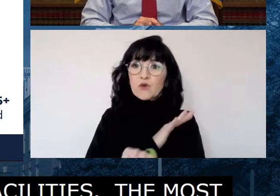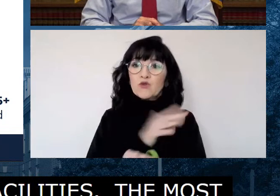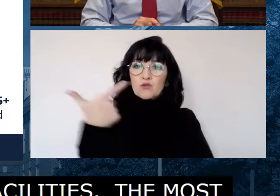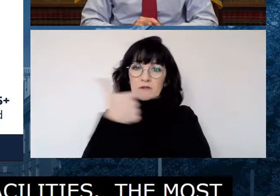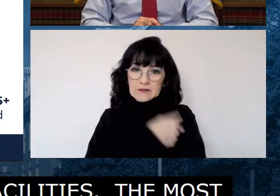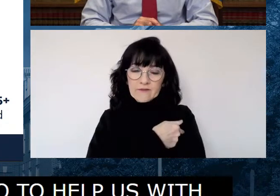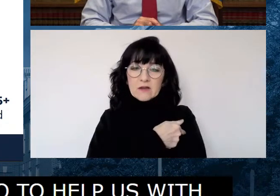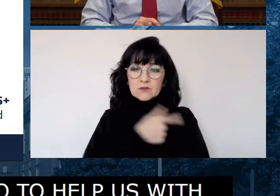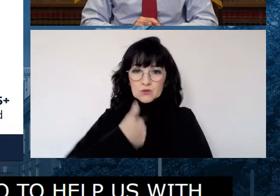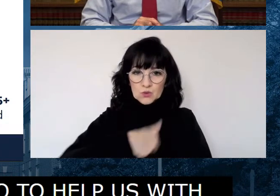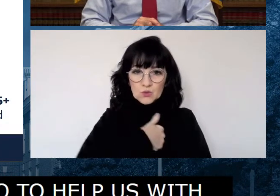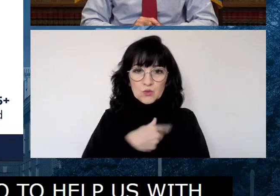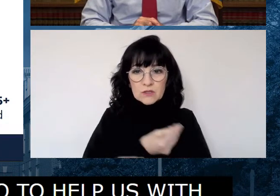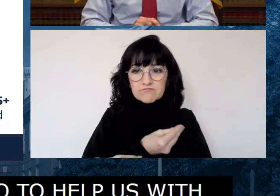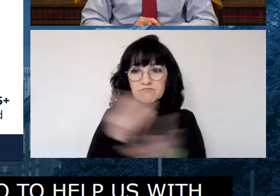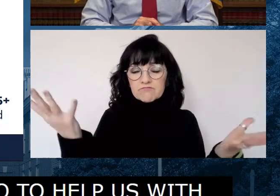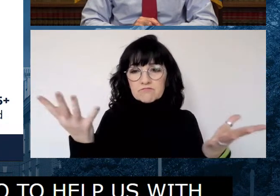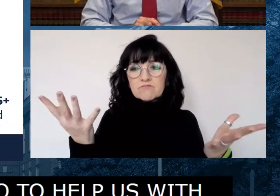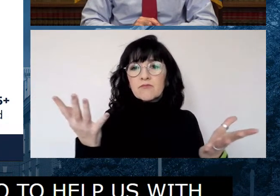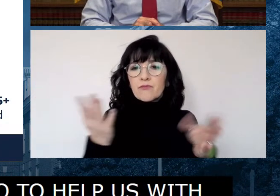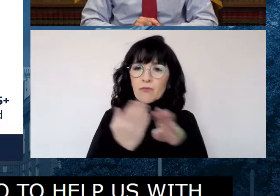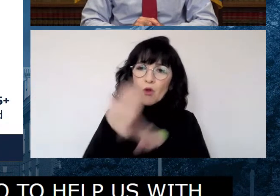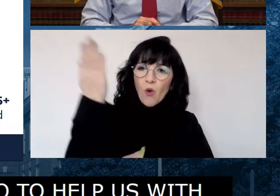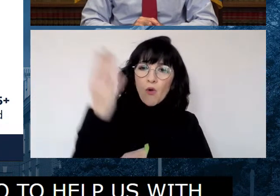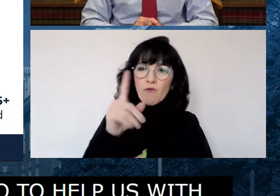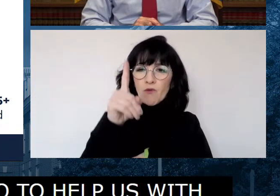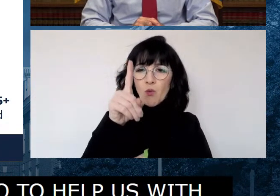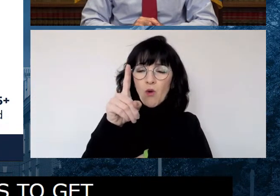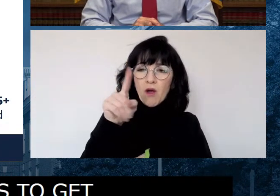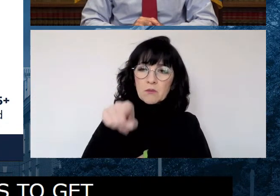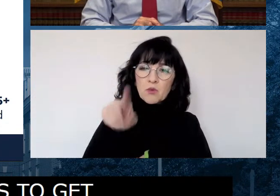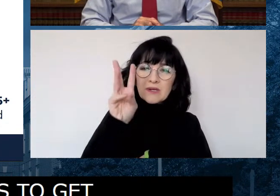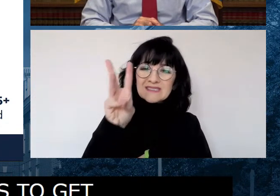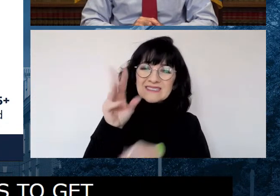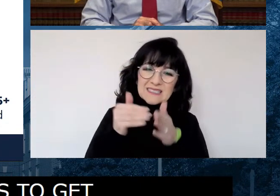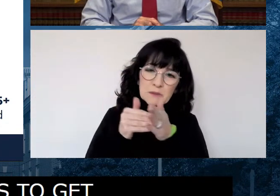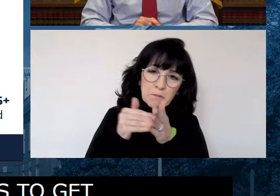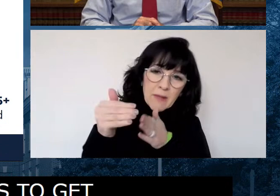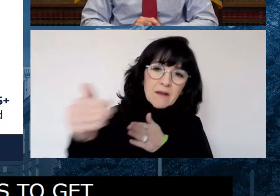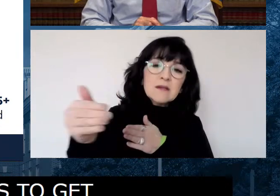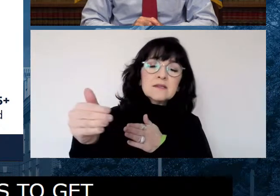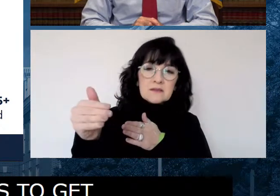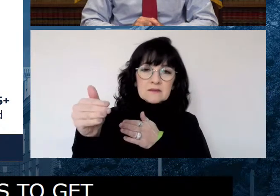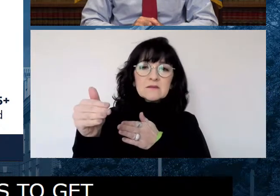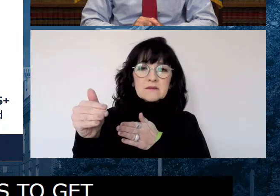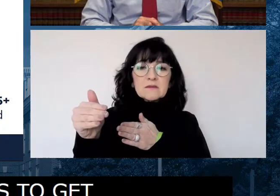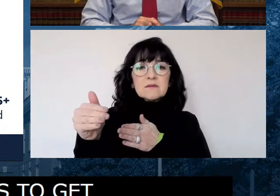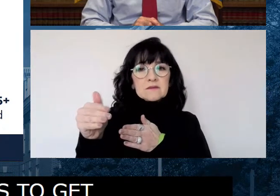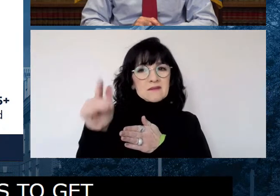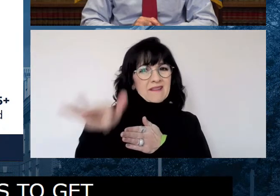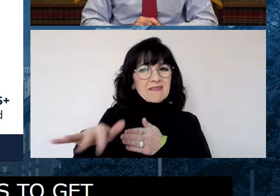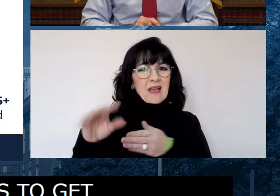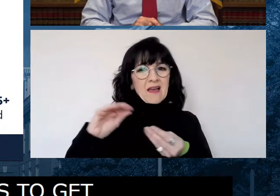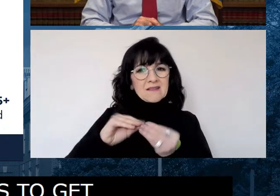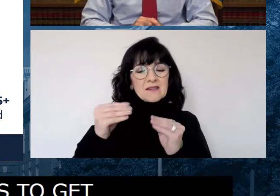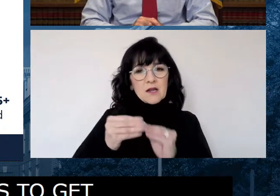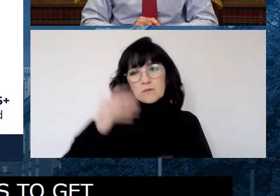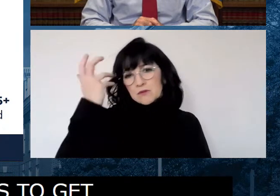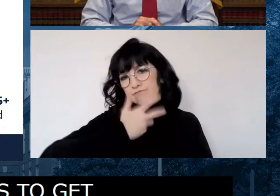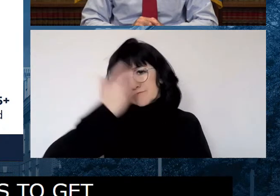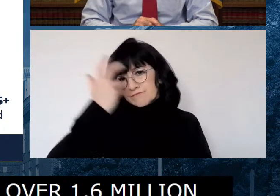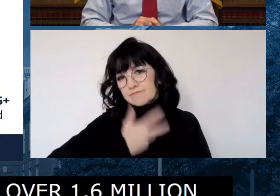administered over 1.6 million vaccinations. That's an incredible number when you think about it. Been doing